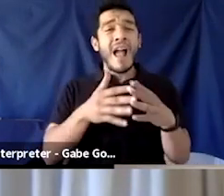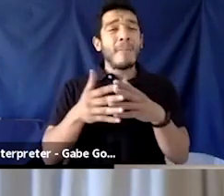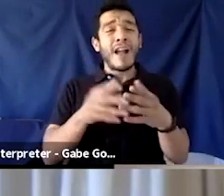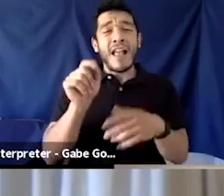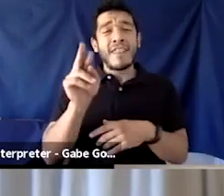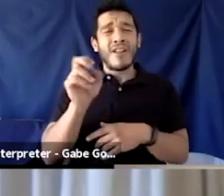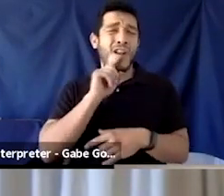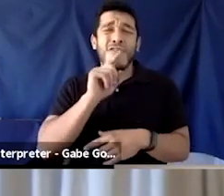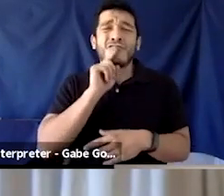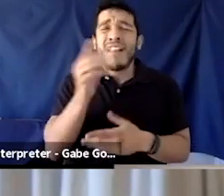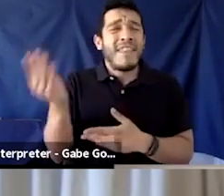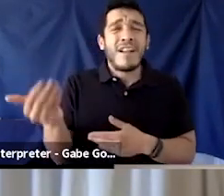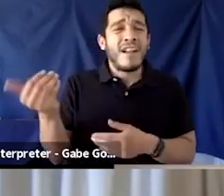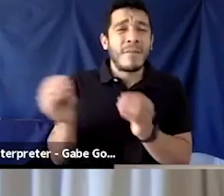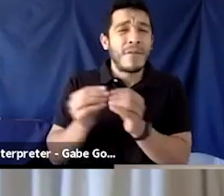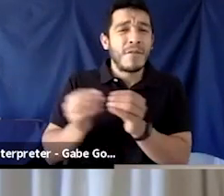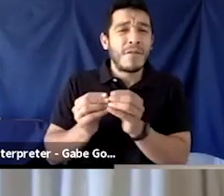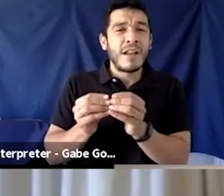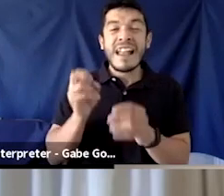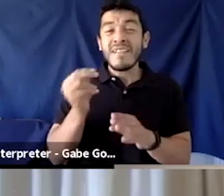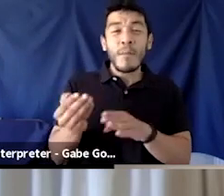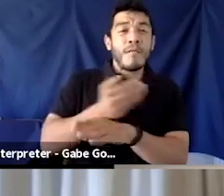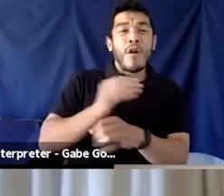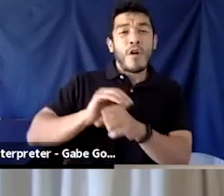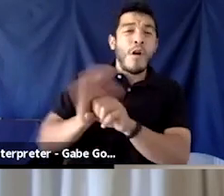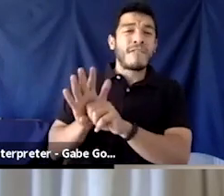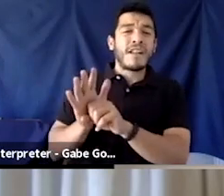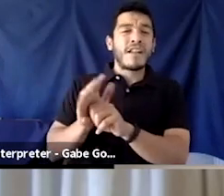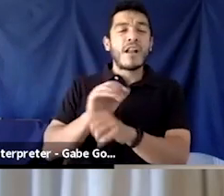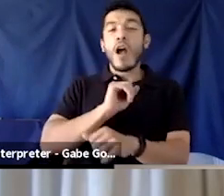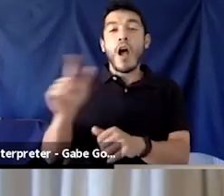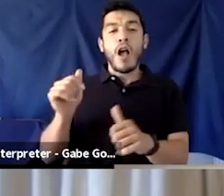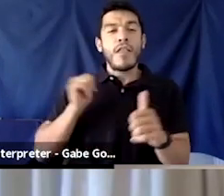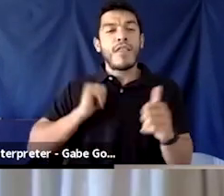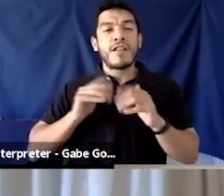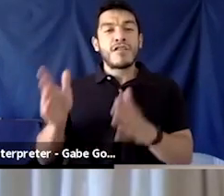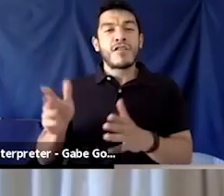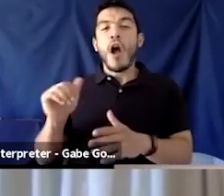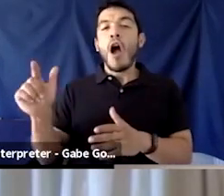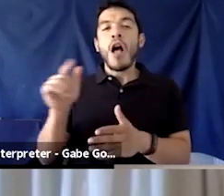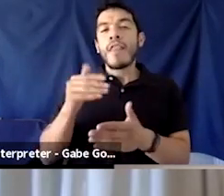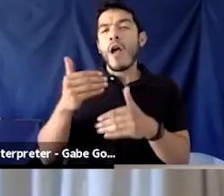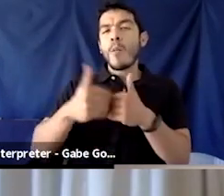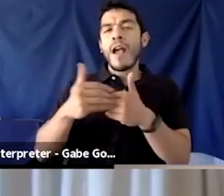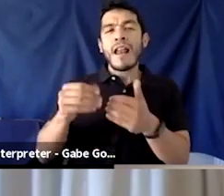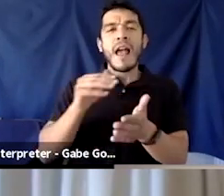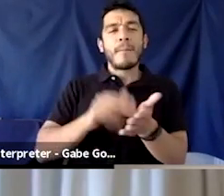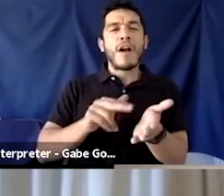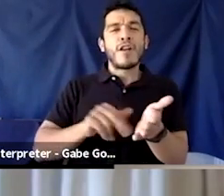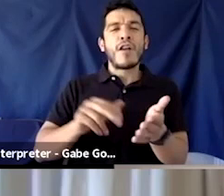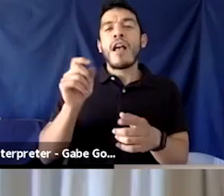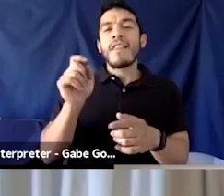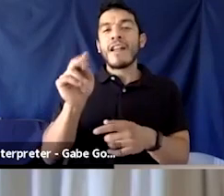anymore. Even before COVID, you know, all the theaters, the bread and butter theaters that I cut my teeth on